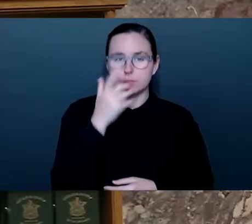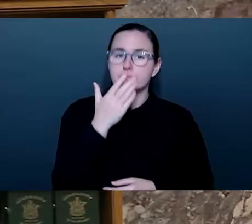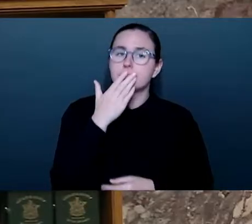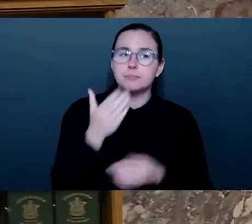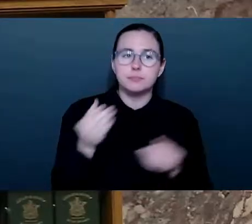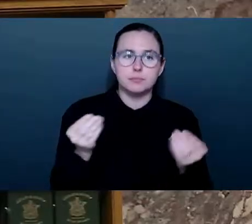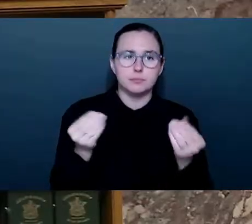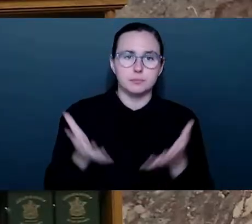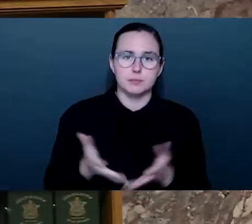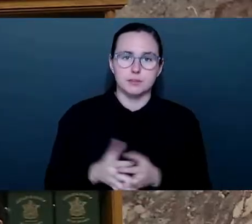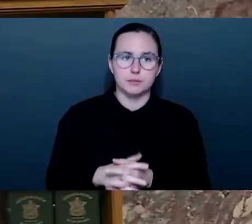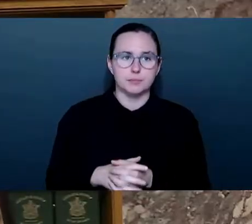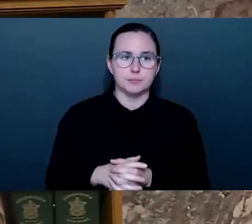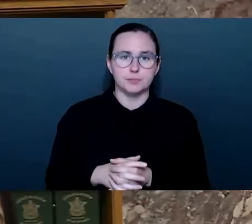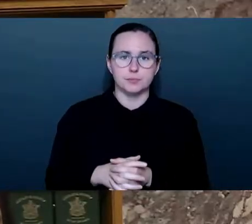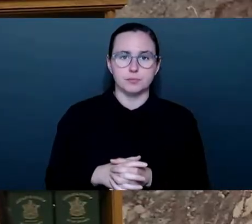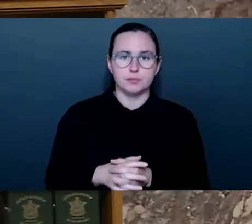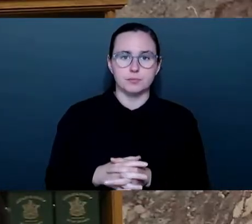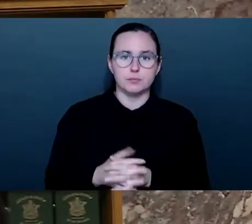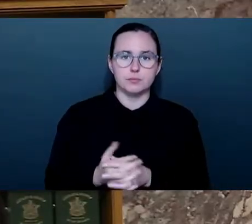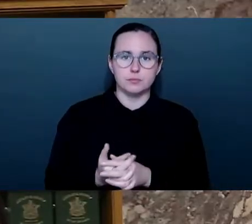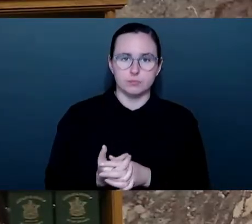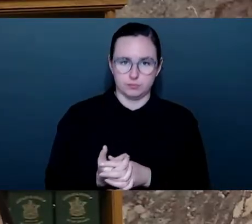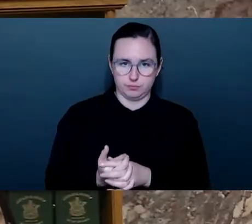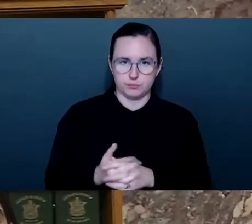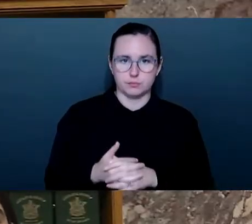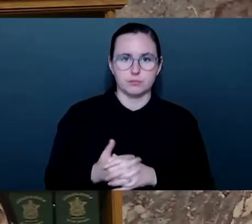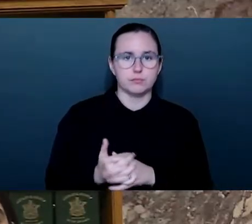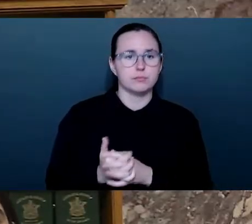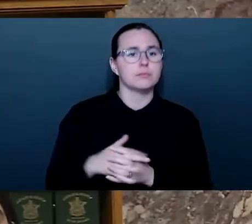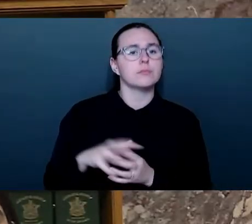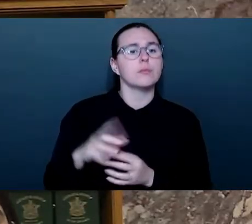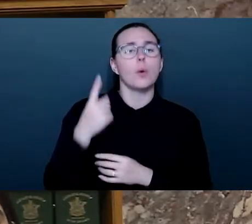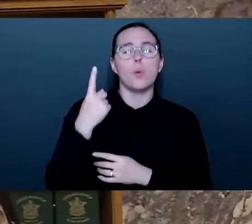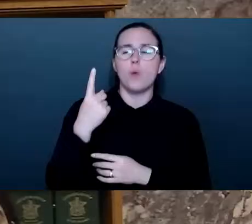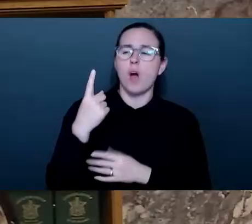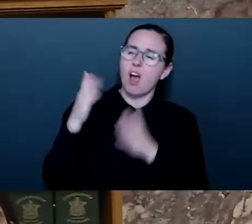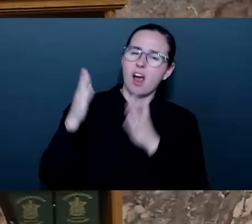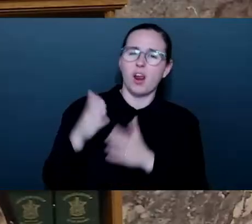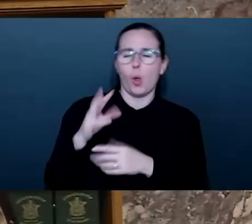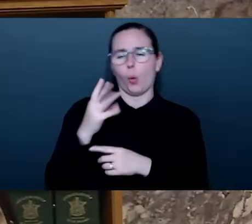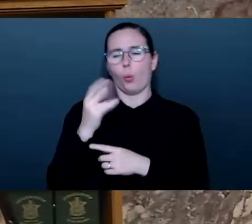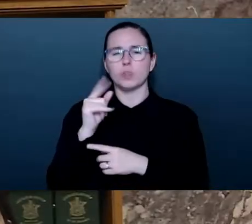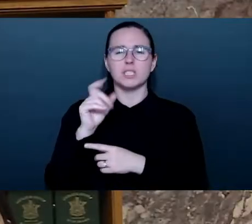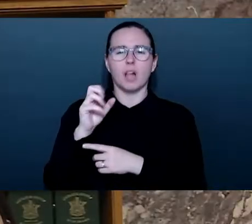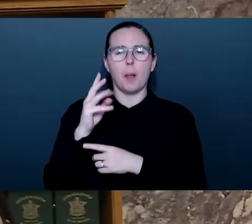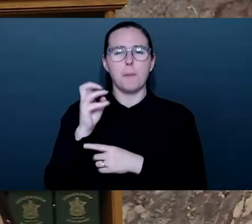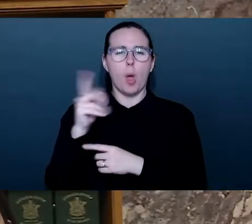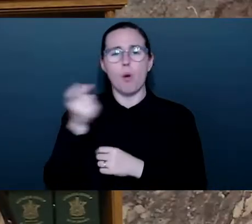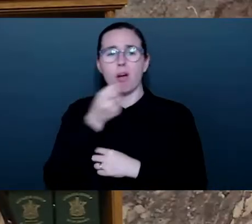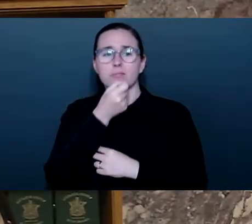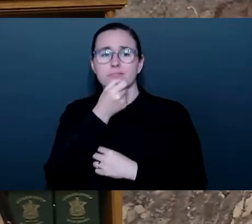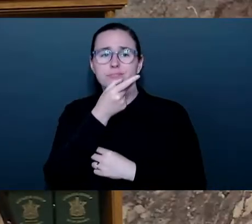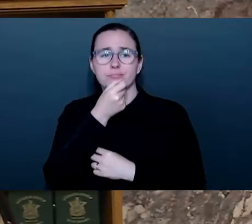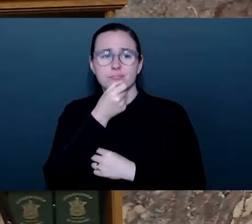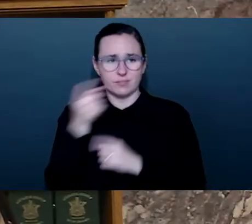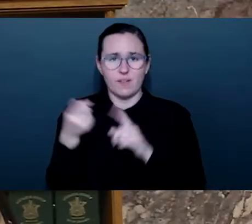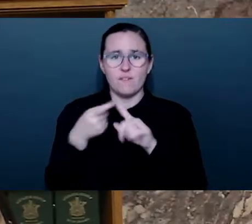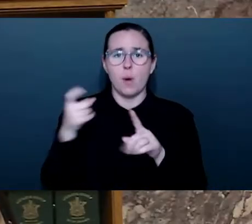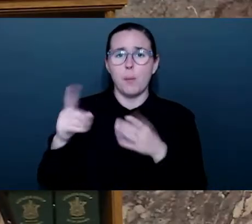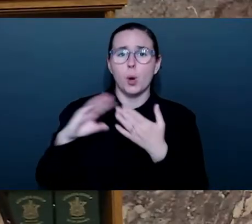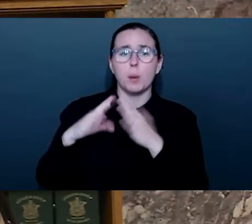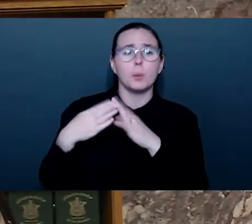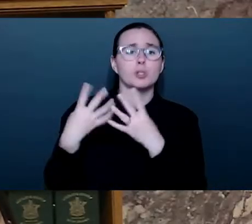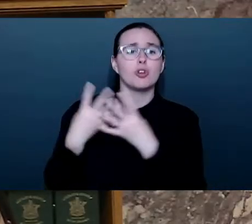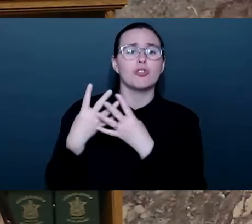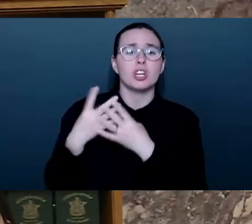high-risk sexual offenders cases are being supervised remotely from 700 kilometers away because of staffing